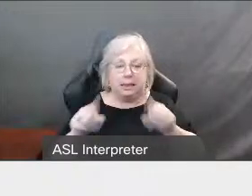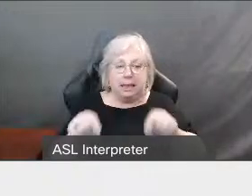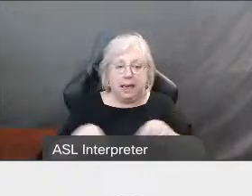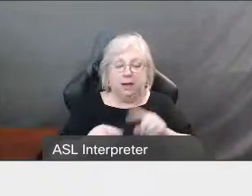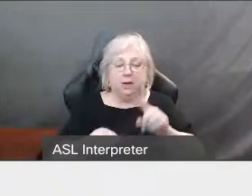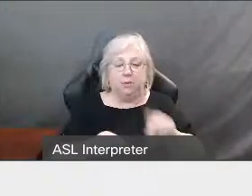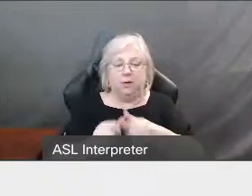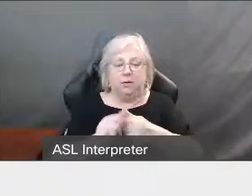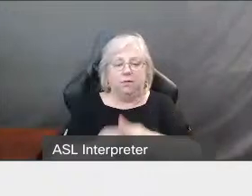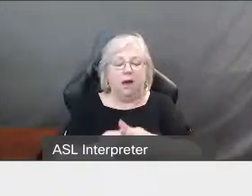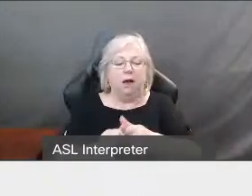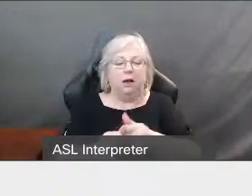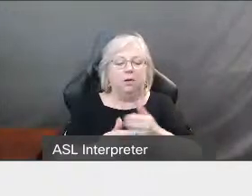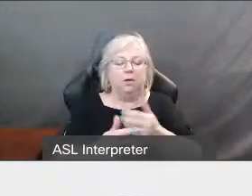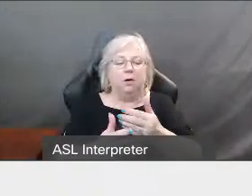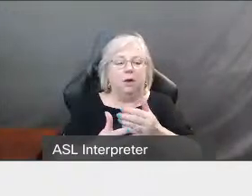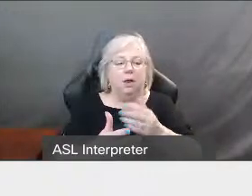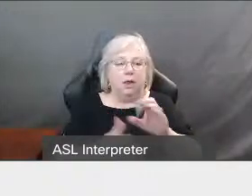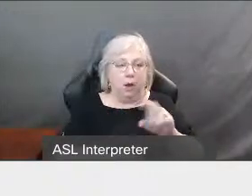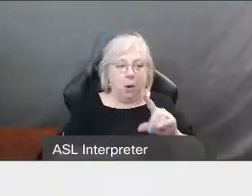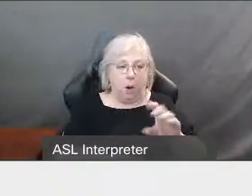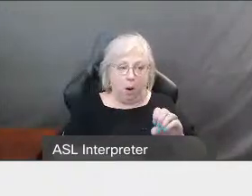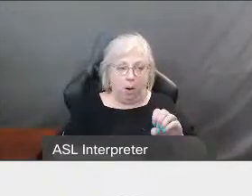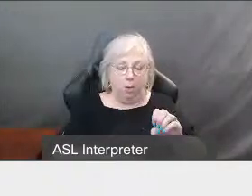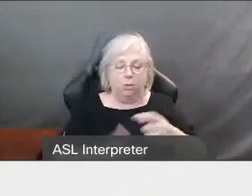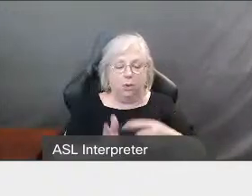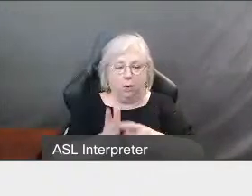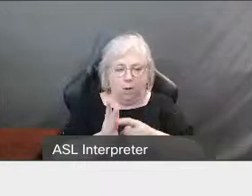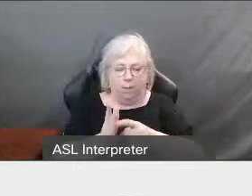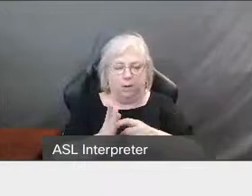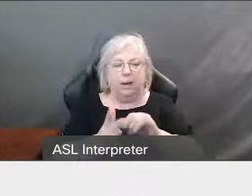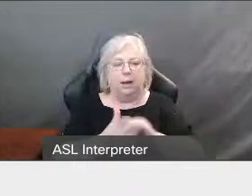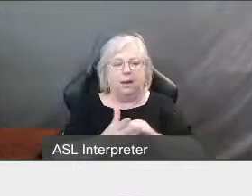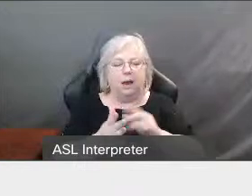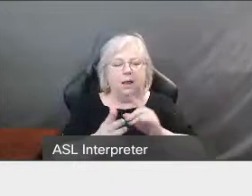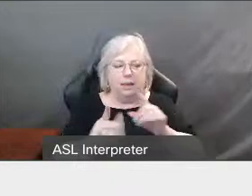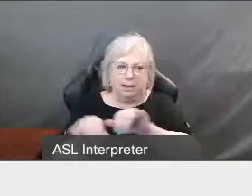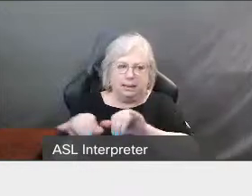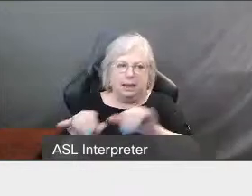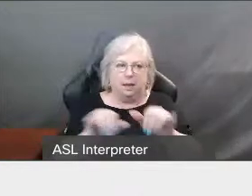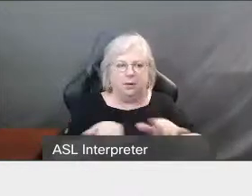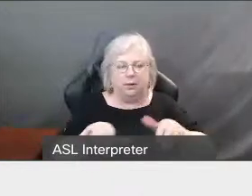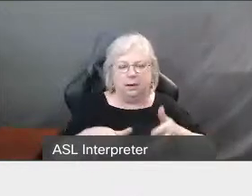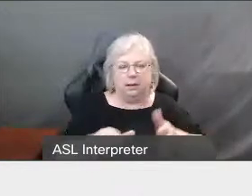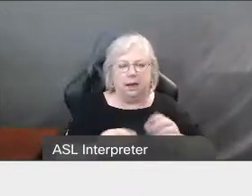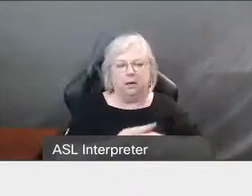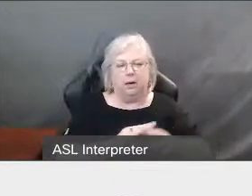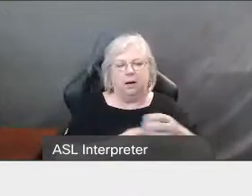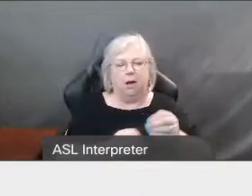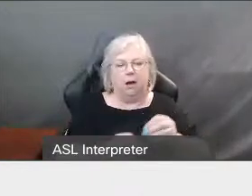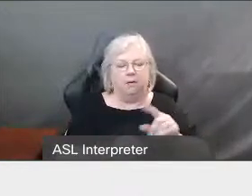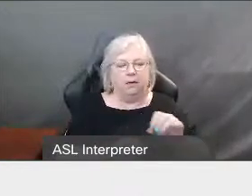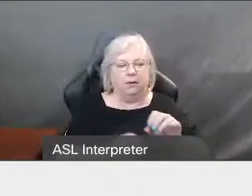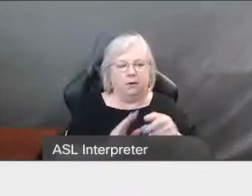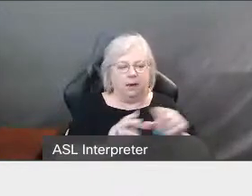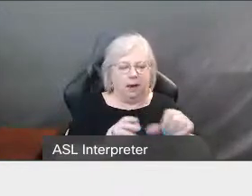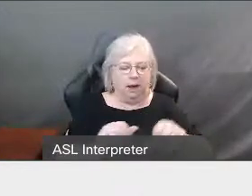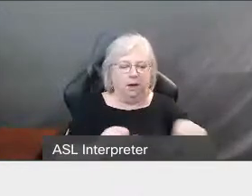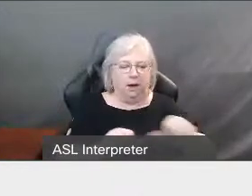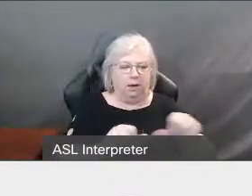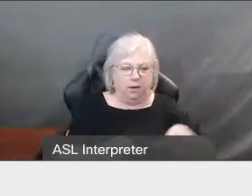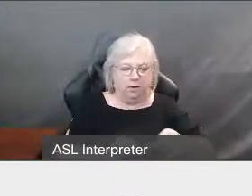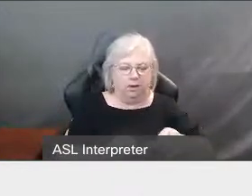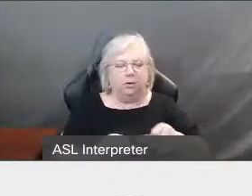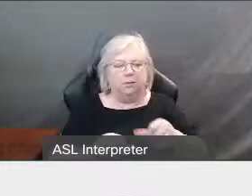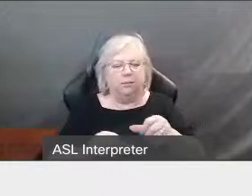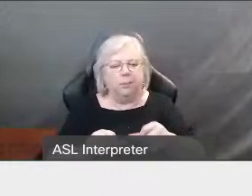section 36553 of the code. These are signs allowed in office zones. The applicant provided responses and additional information to all